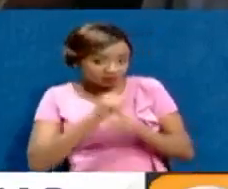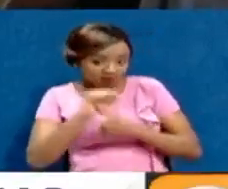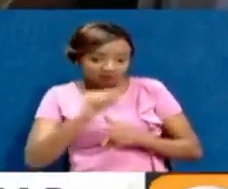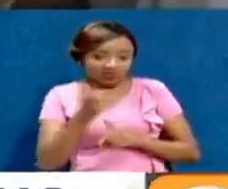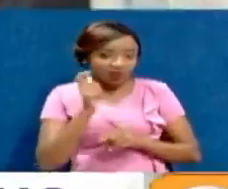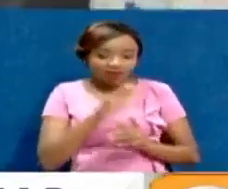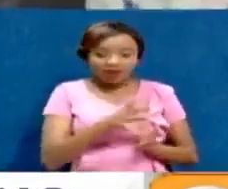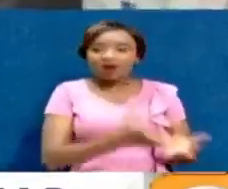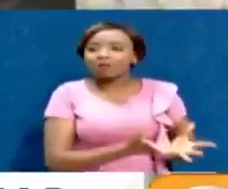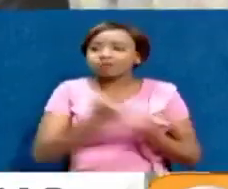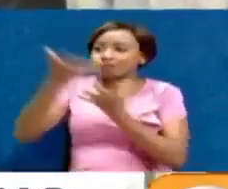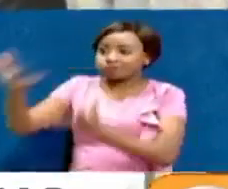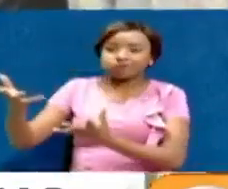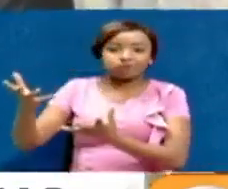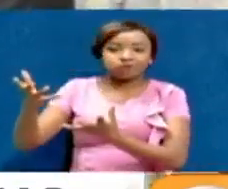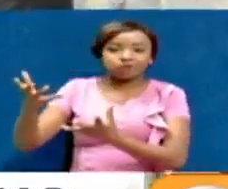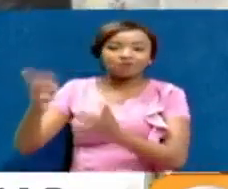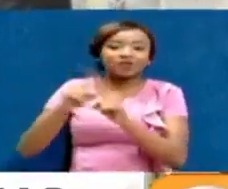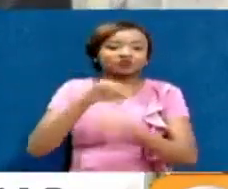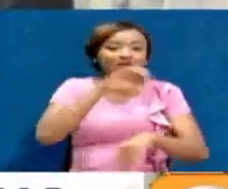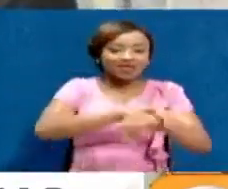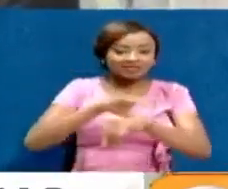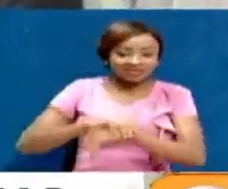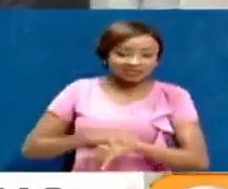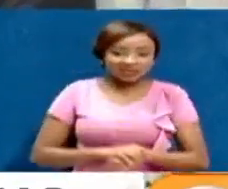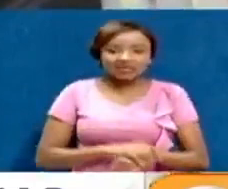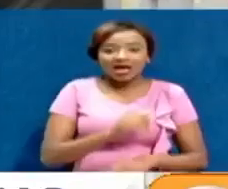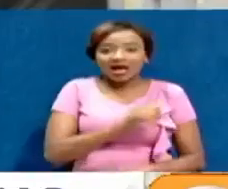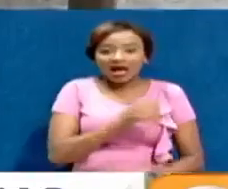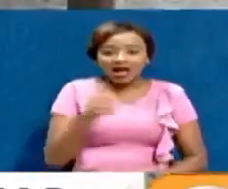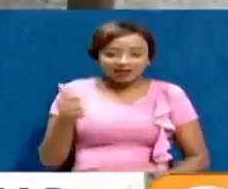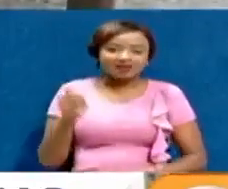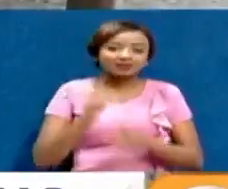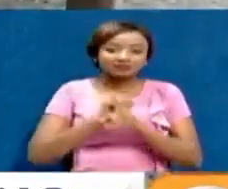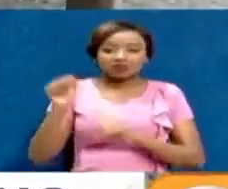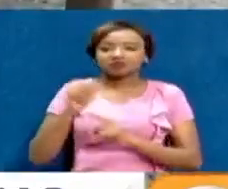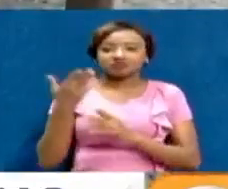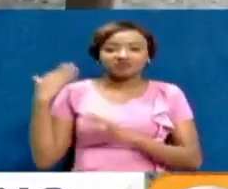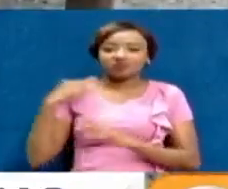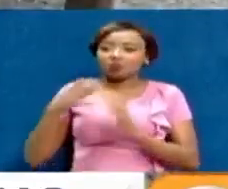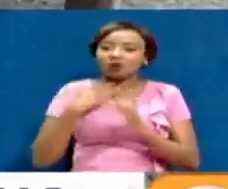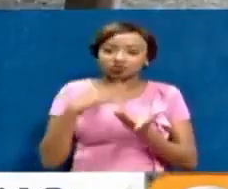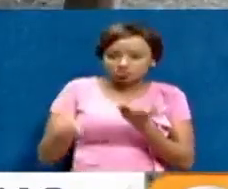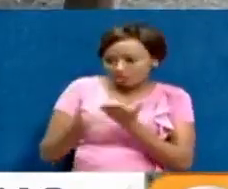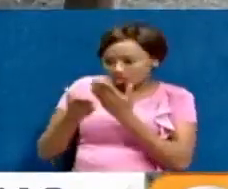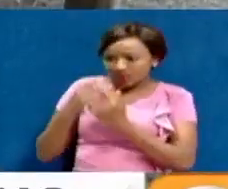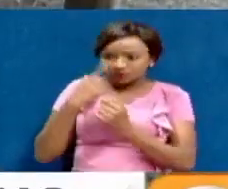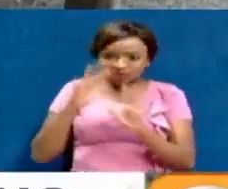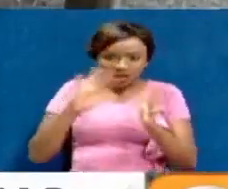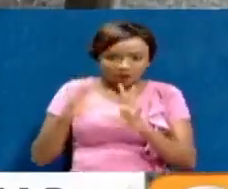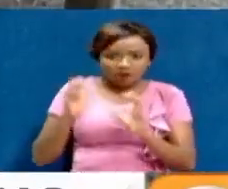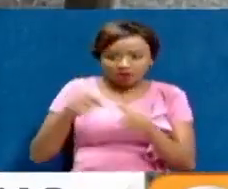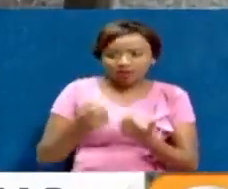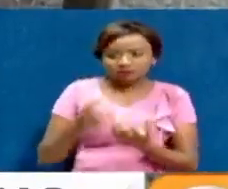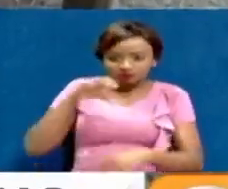and fertilization with sperms from already dead male northern white rhinos. The first harvests were done in August 2019 and a